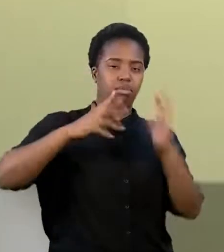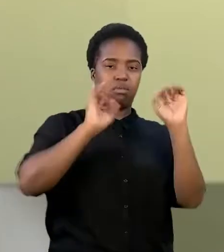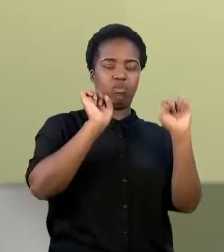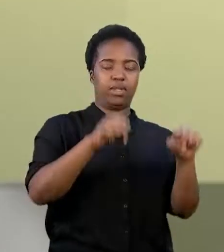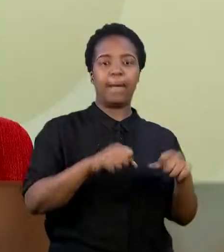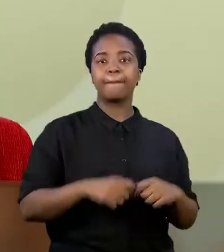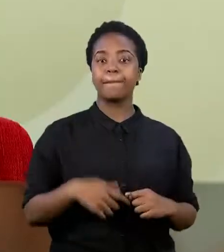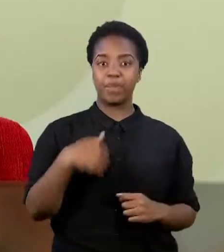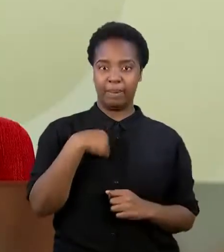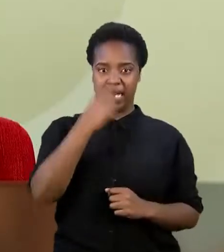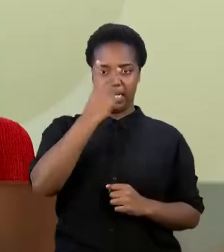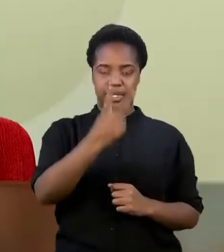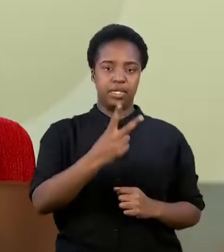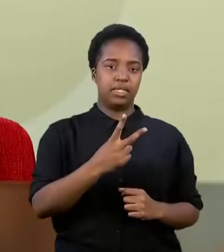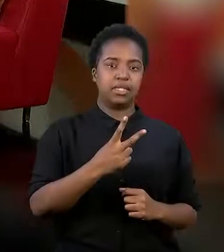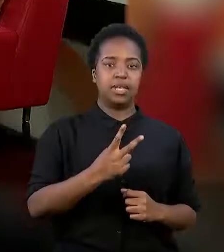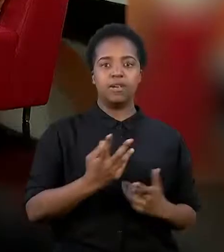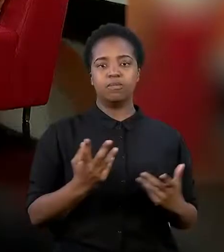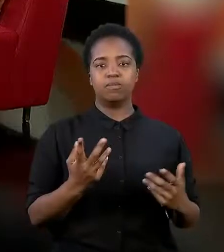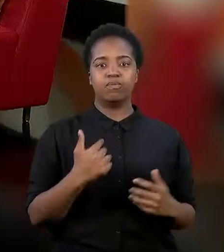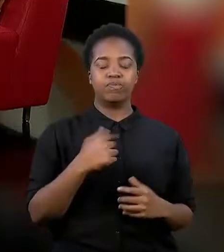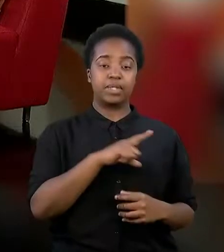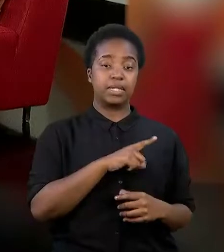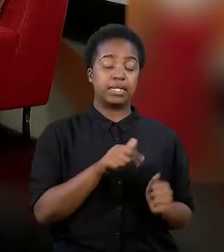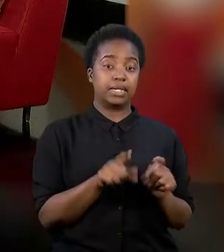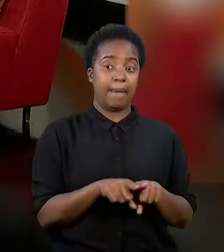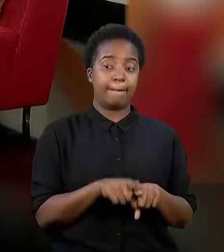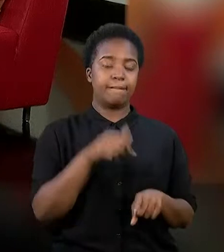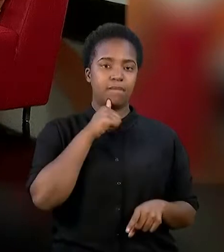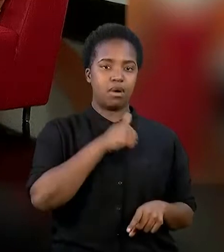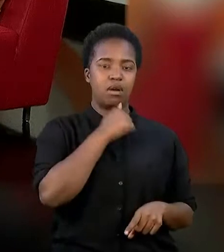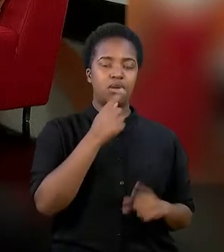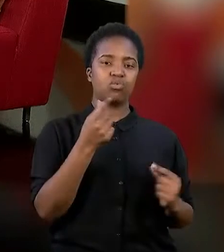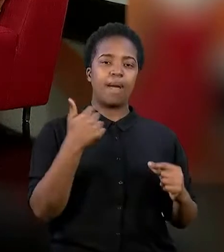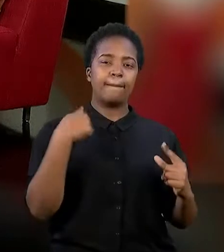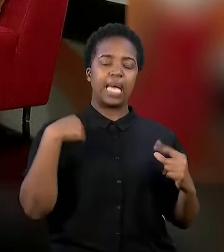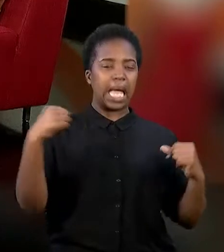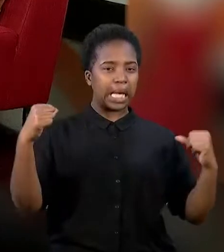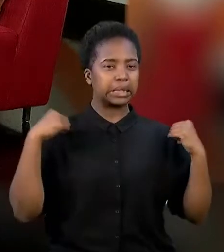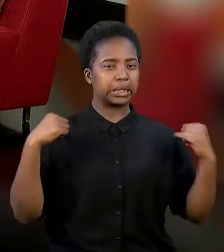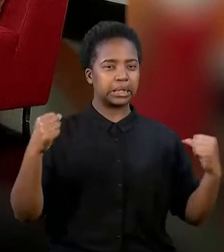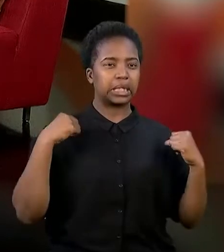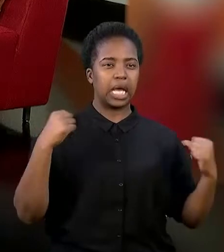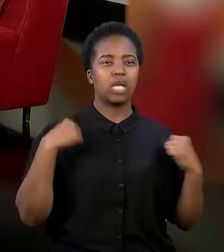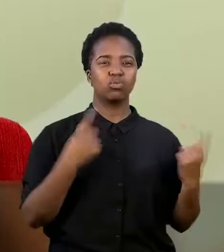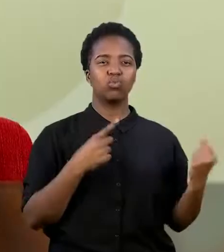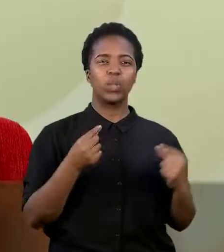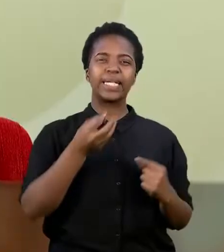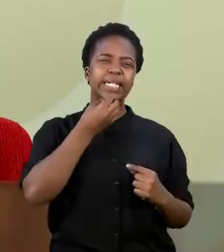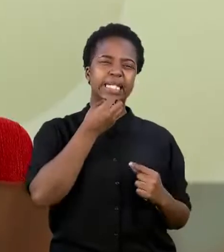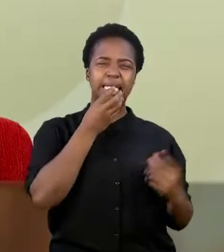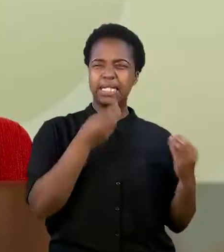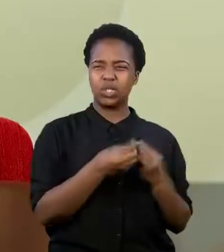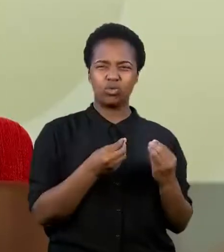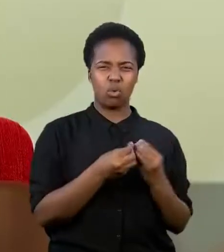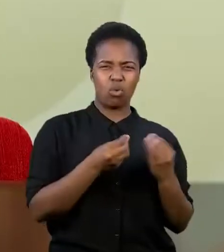disturb ke bona re you know tsantse ha ke tswa o seng ke etse some few exercise and